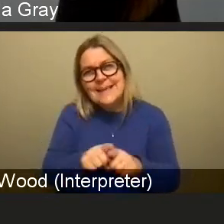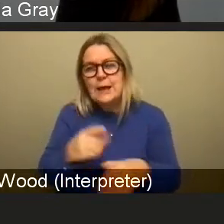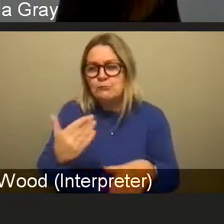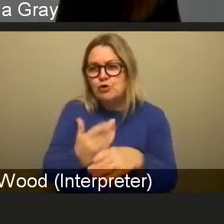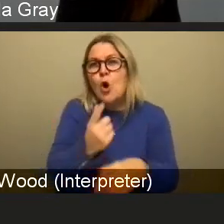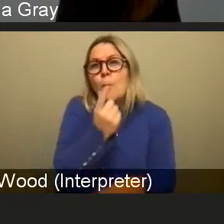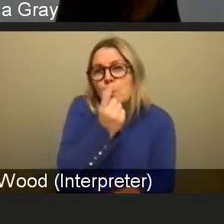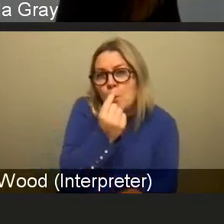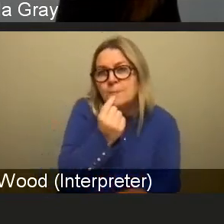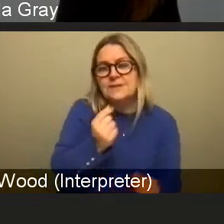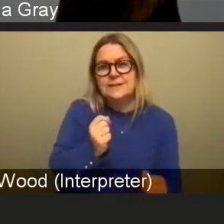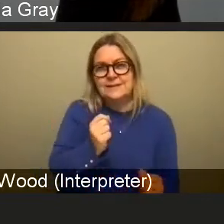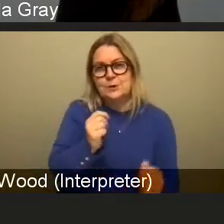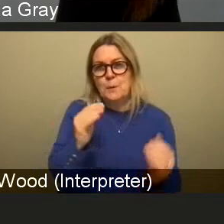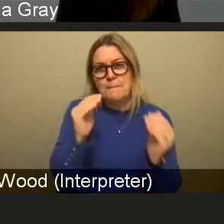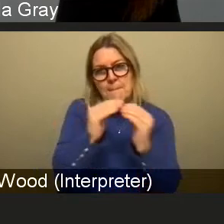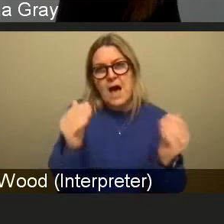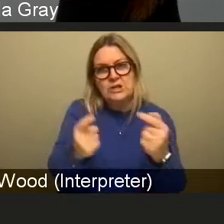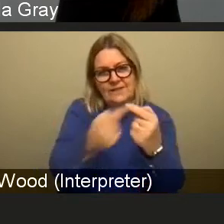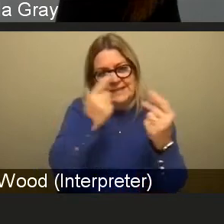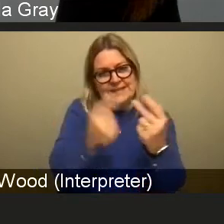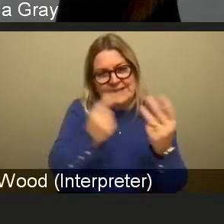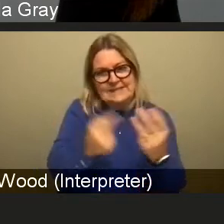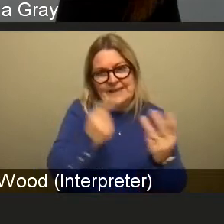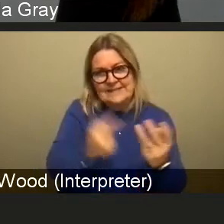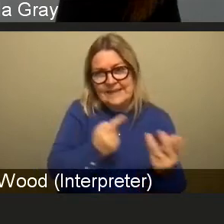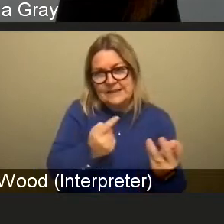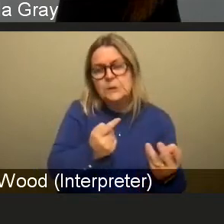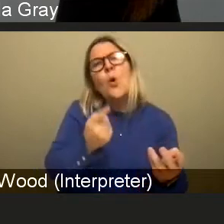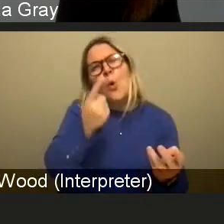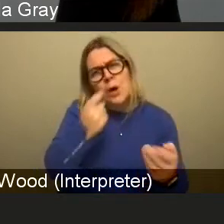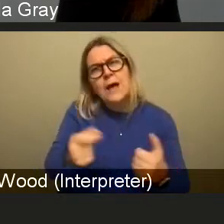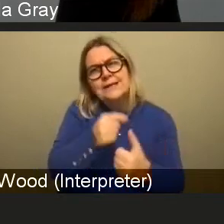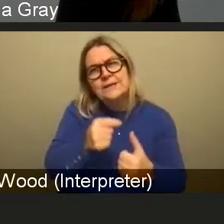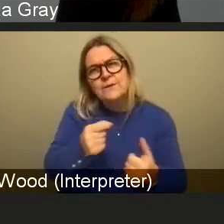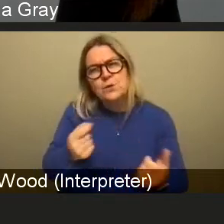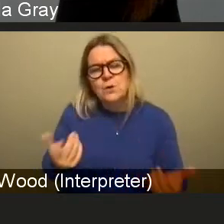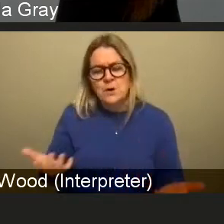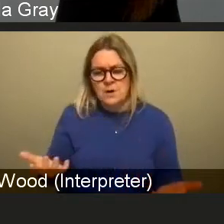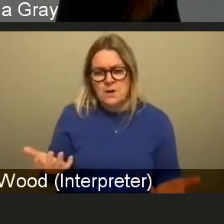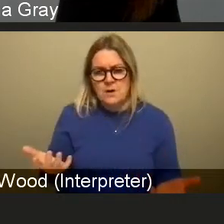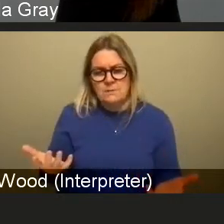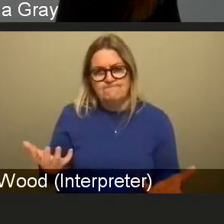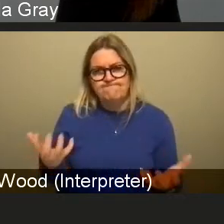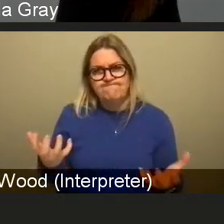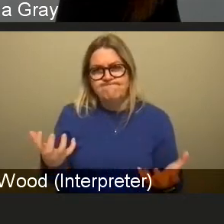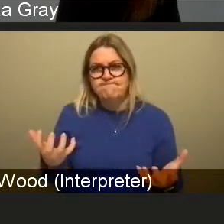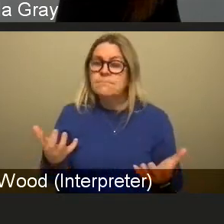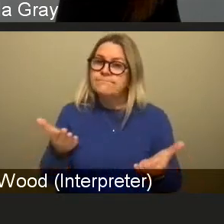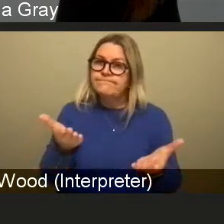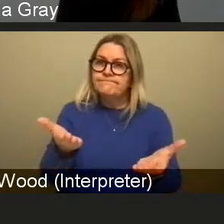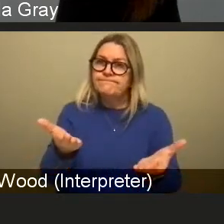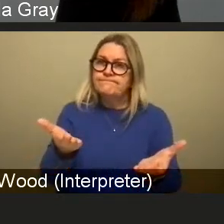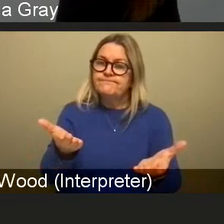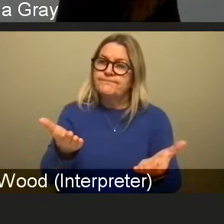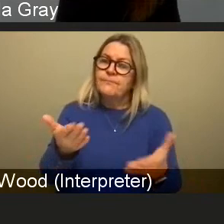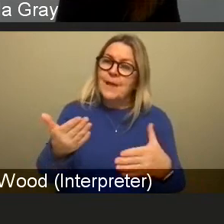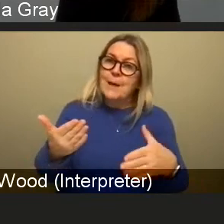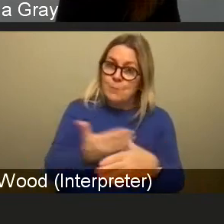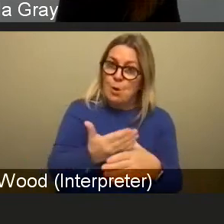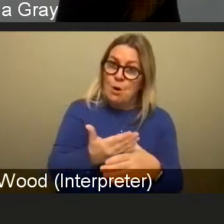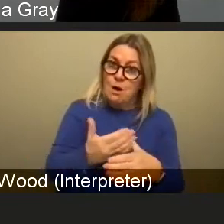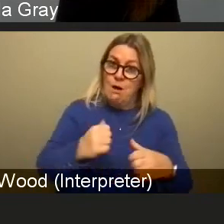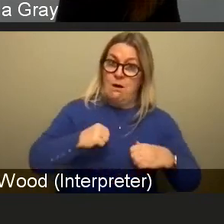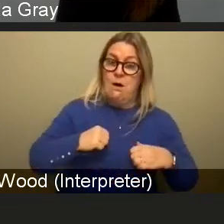specification that have always been used for the post. And I think the first step here is for employers to think right radically and quite differently